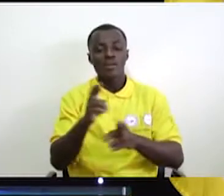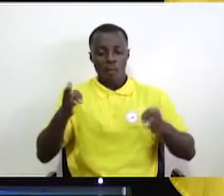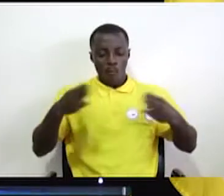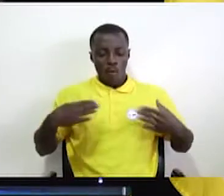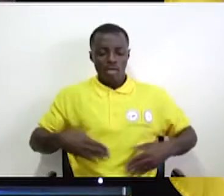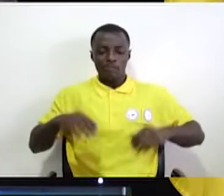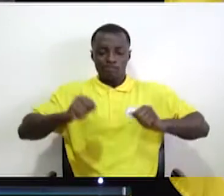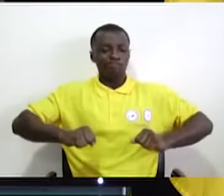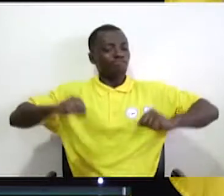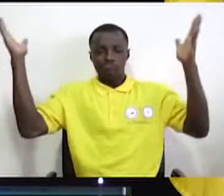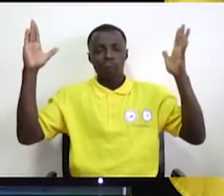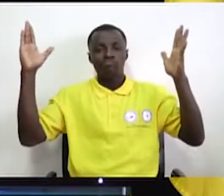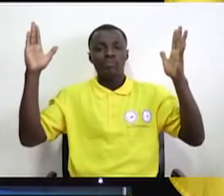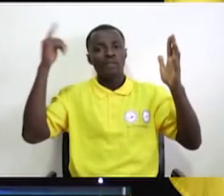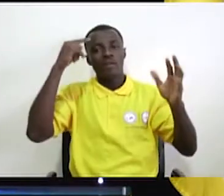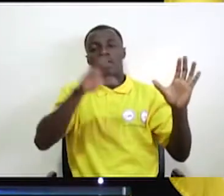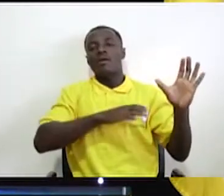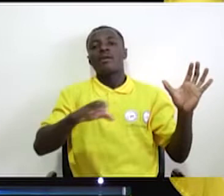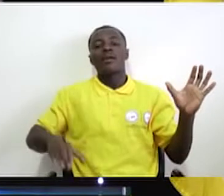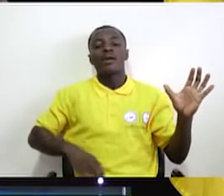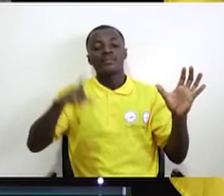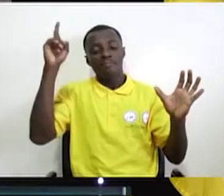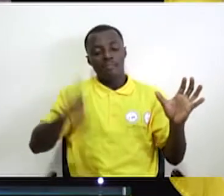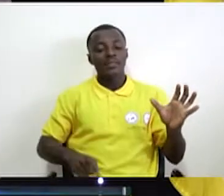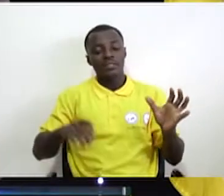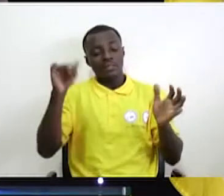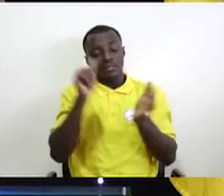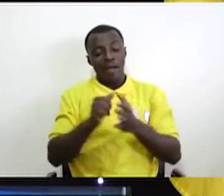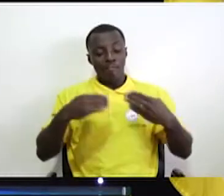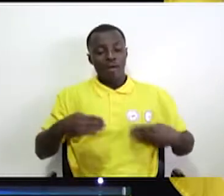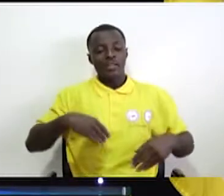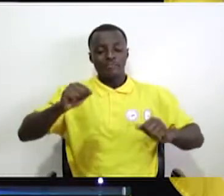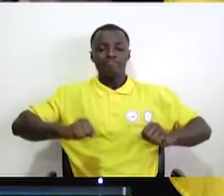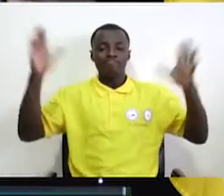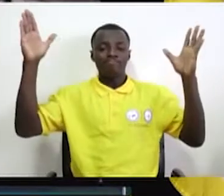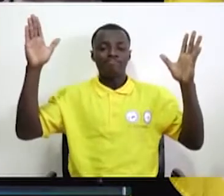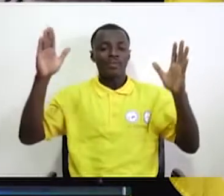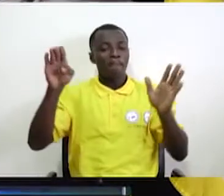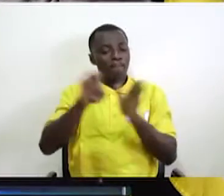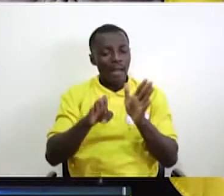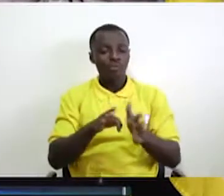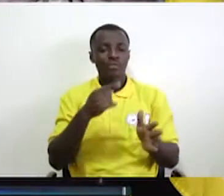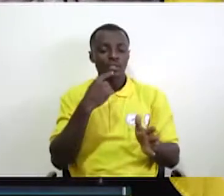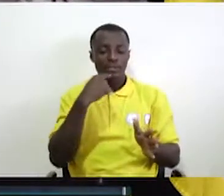sinful nature. He says, I've been crucified with Christ.